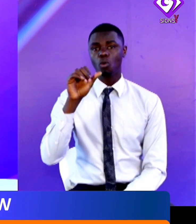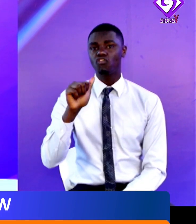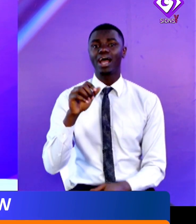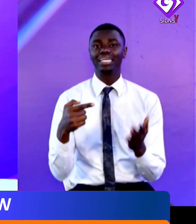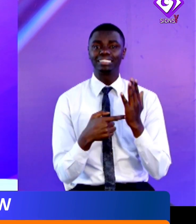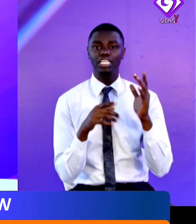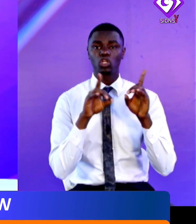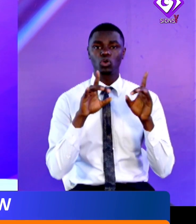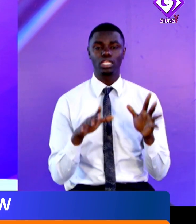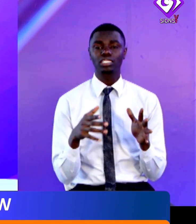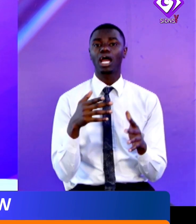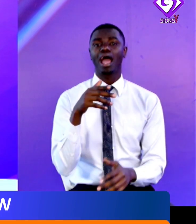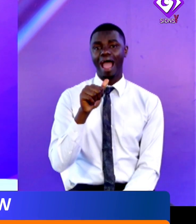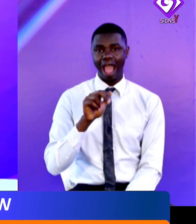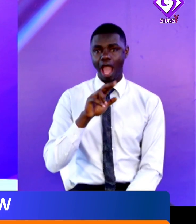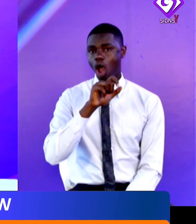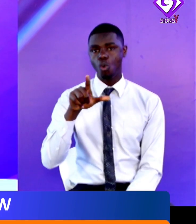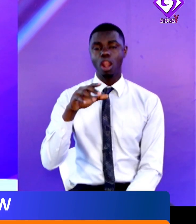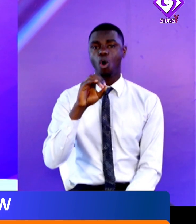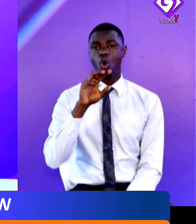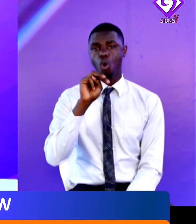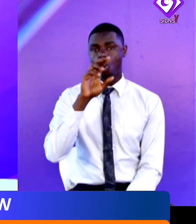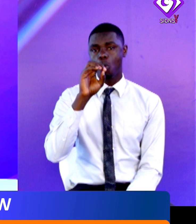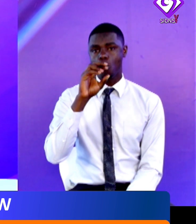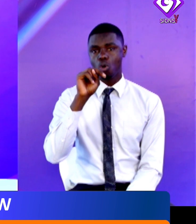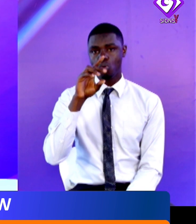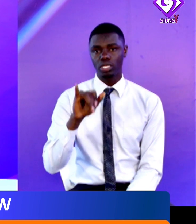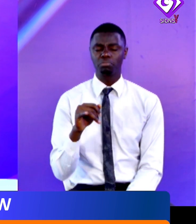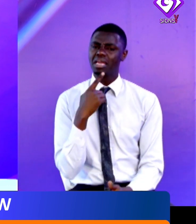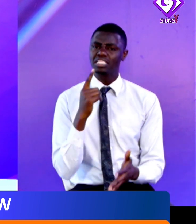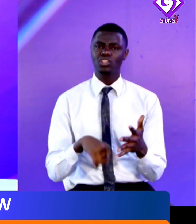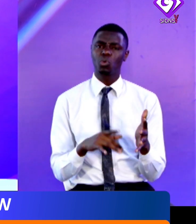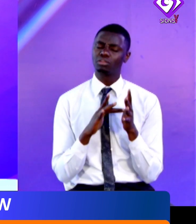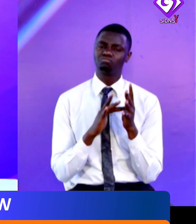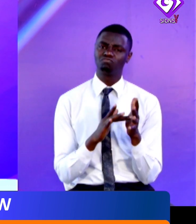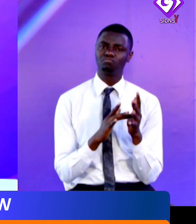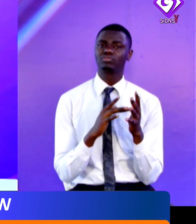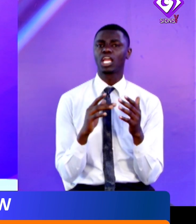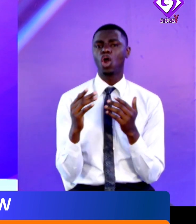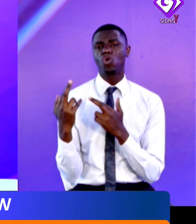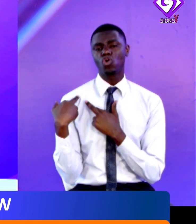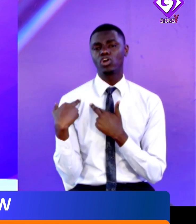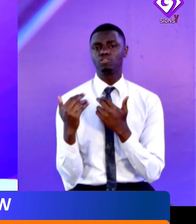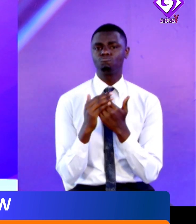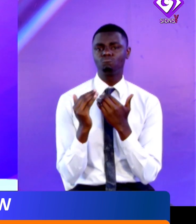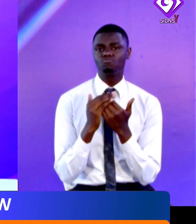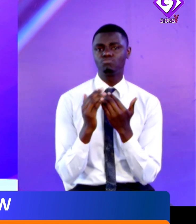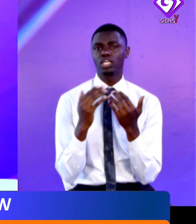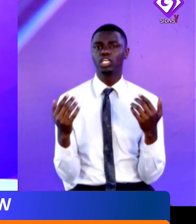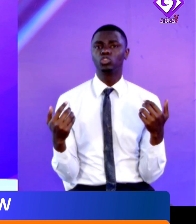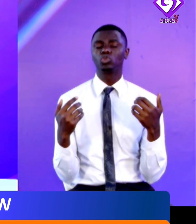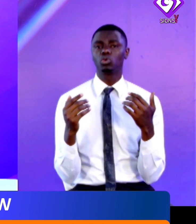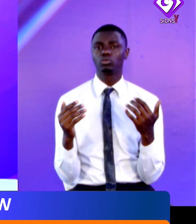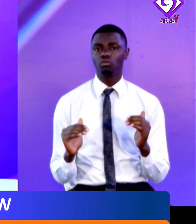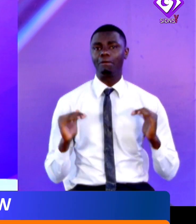Director Aol Omondi, who emphasized their role in nurturing players to meet global football